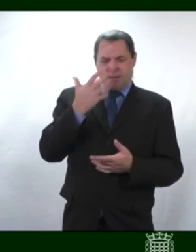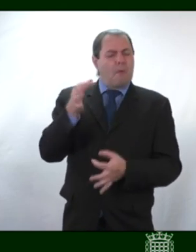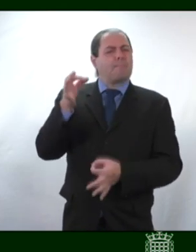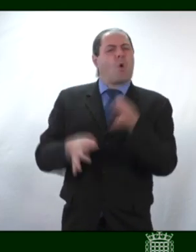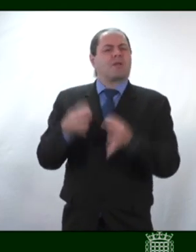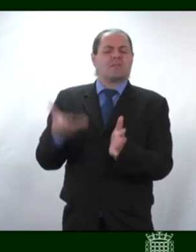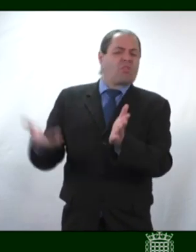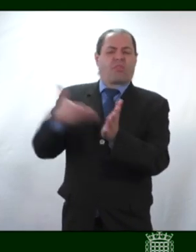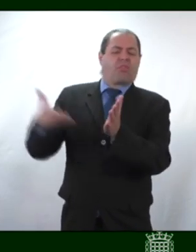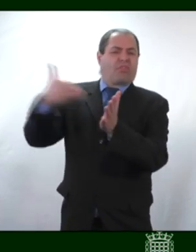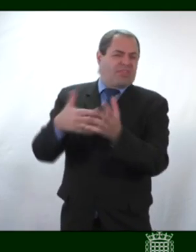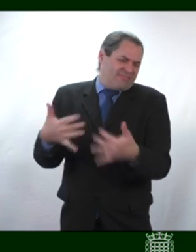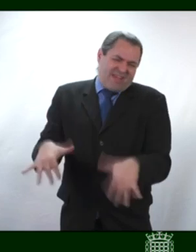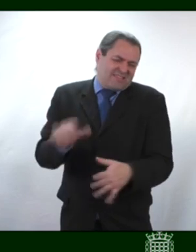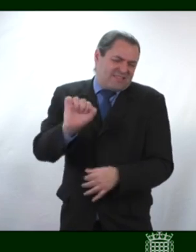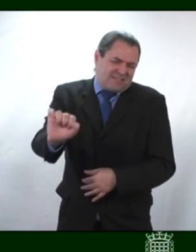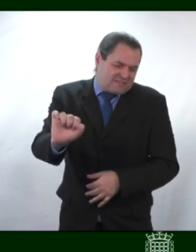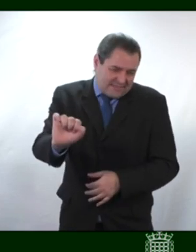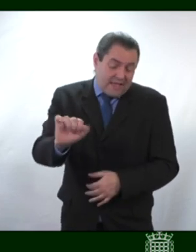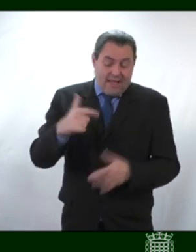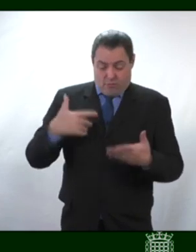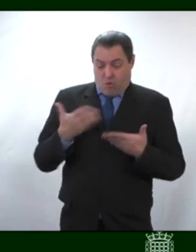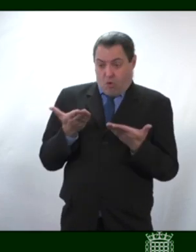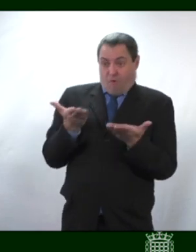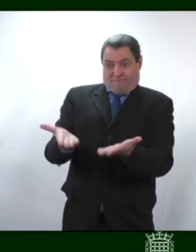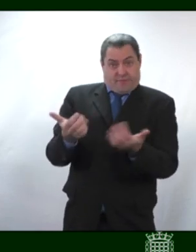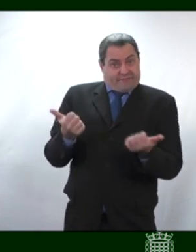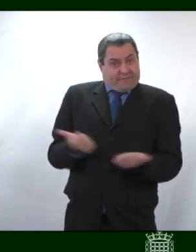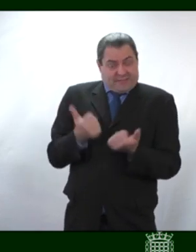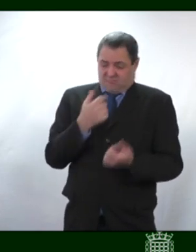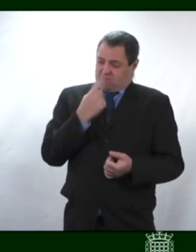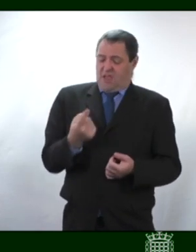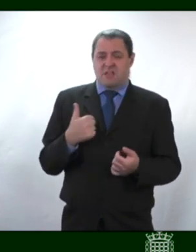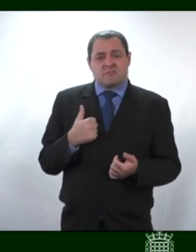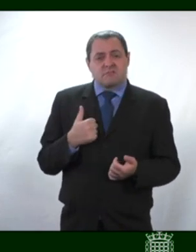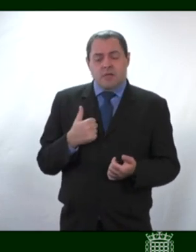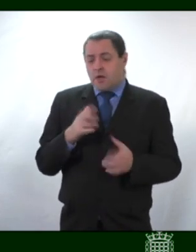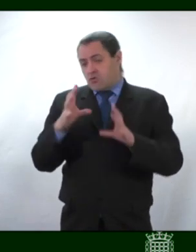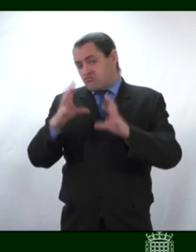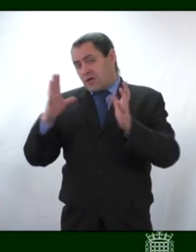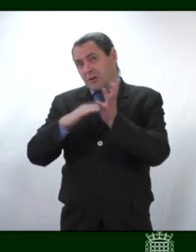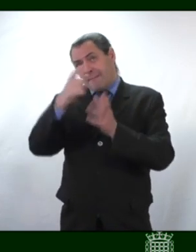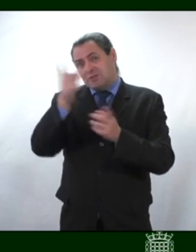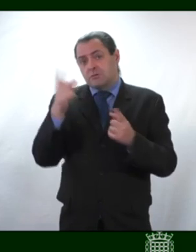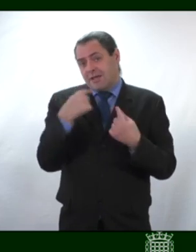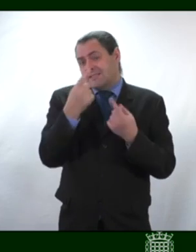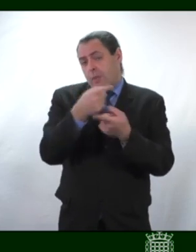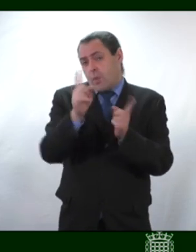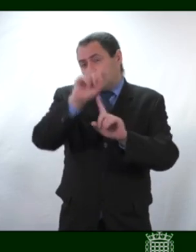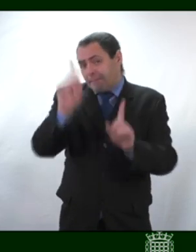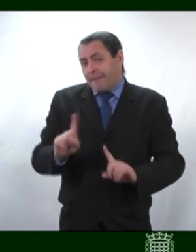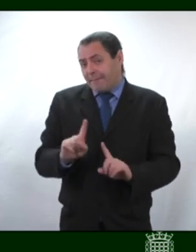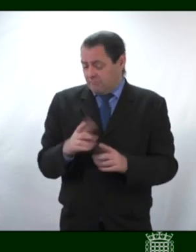in my statement, the offer of the support is on the table. And to the people of Greater Manchester, I say that the offer of the